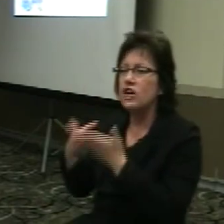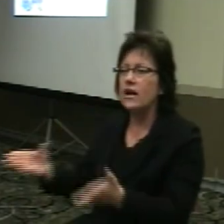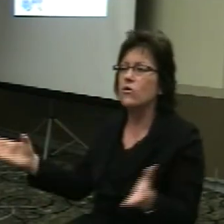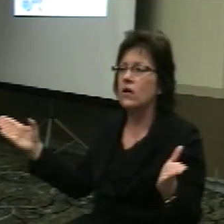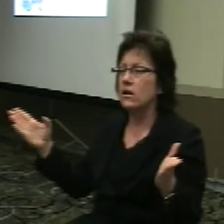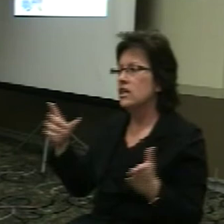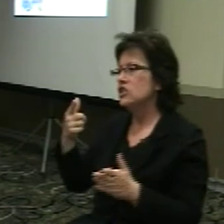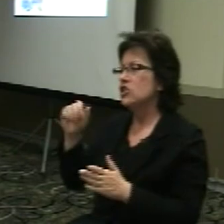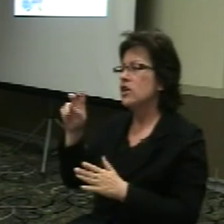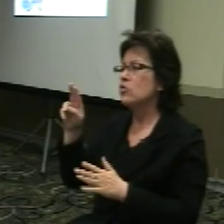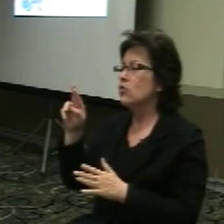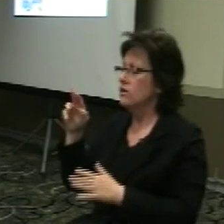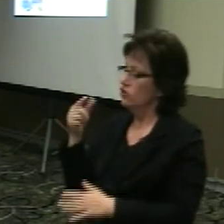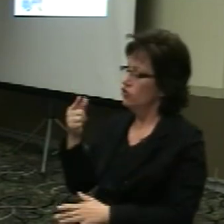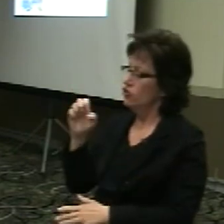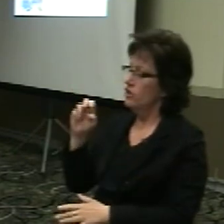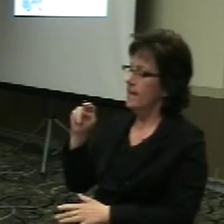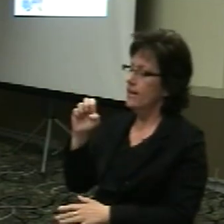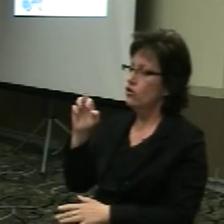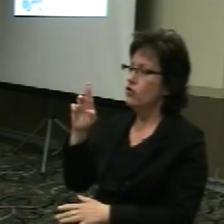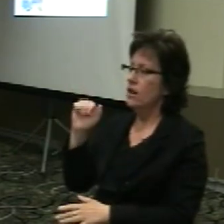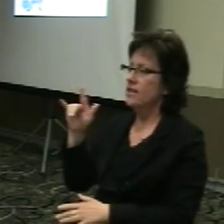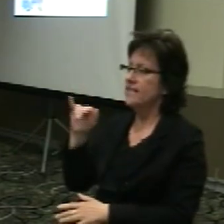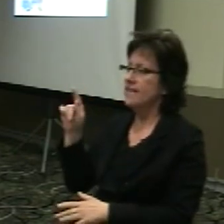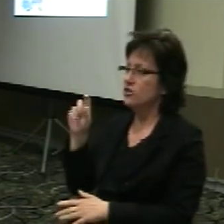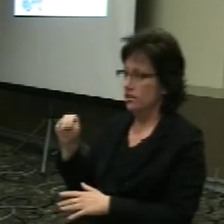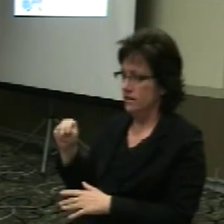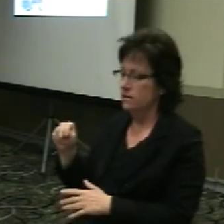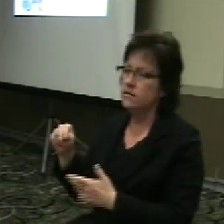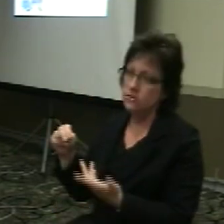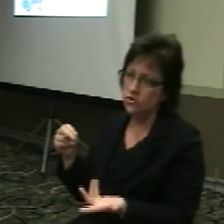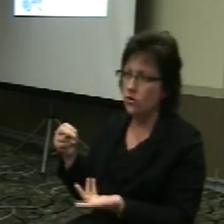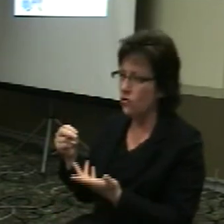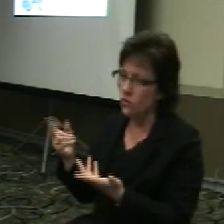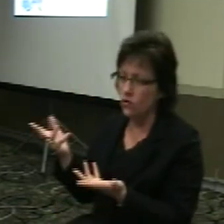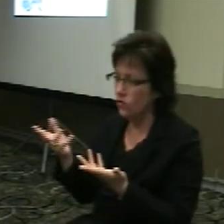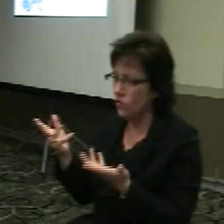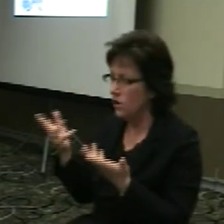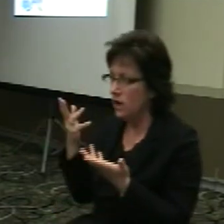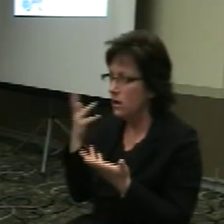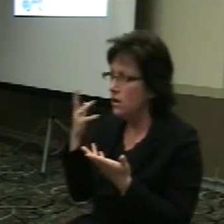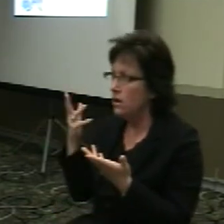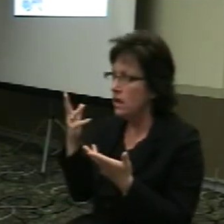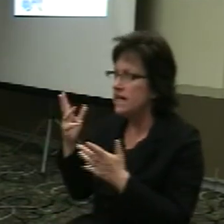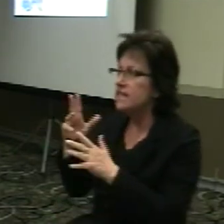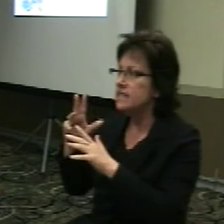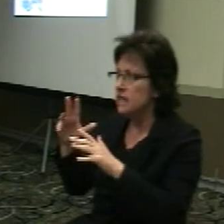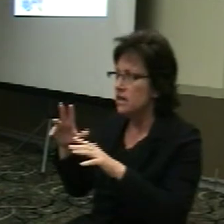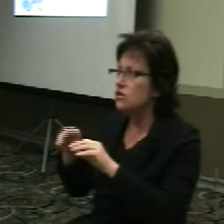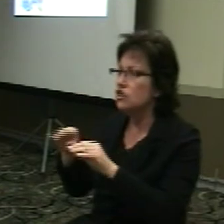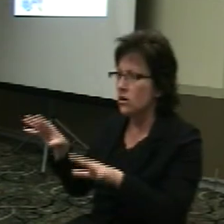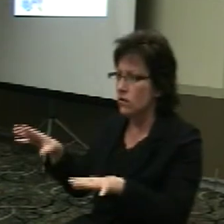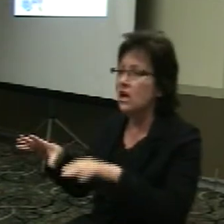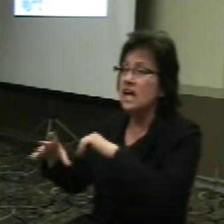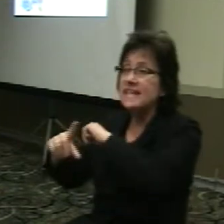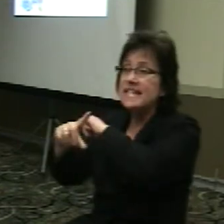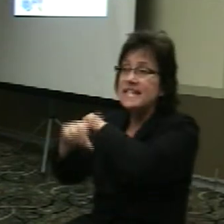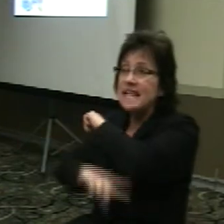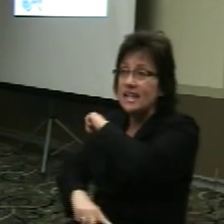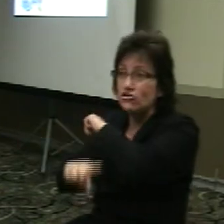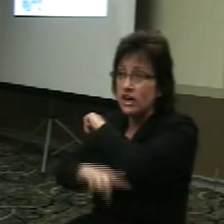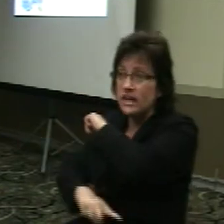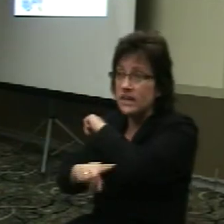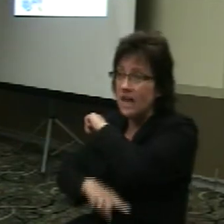right. If the student's willing to do this, I mean, a detention center is kind of a funny place. I don't know if anybody's ever worked in a detention center,